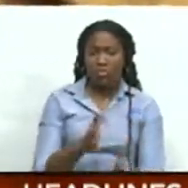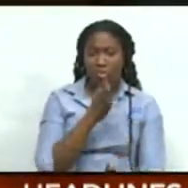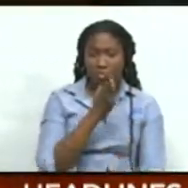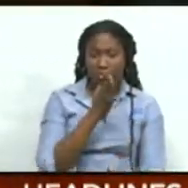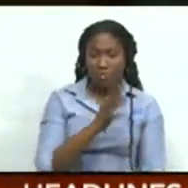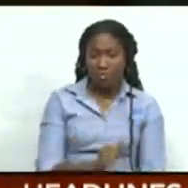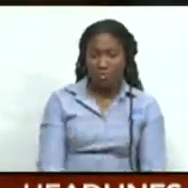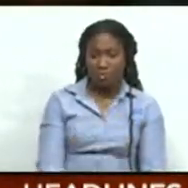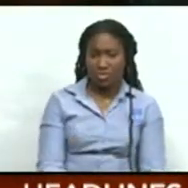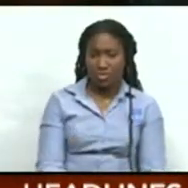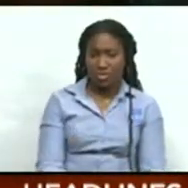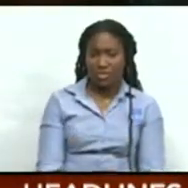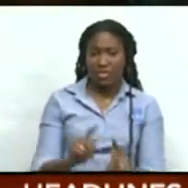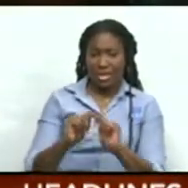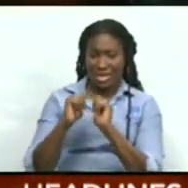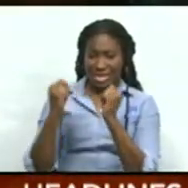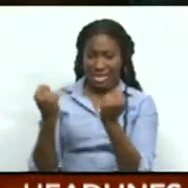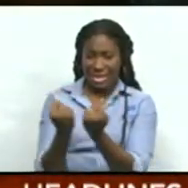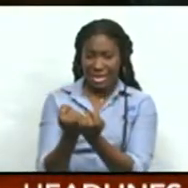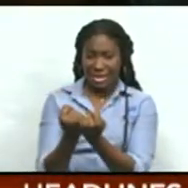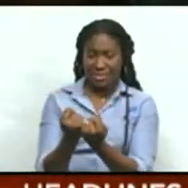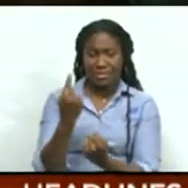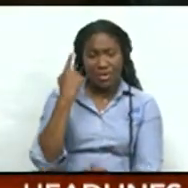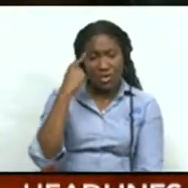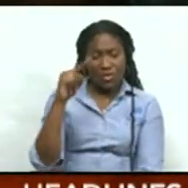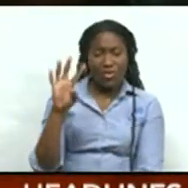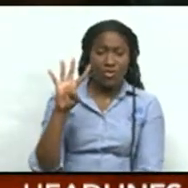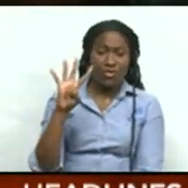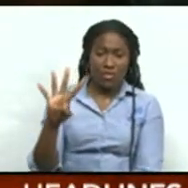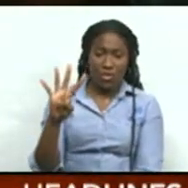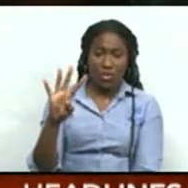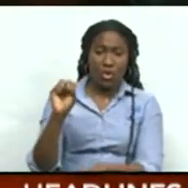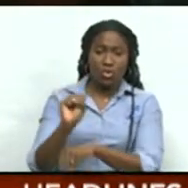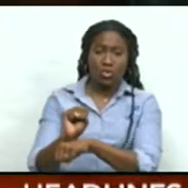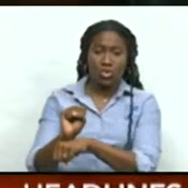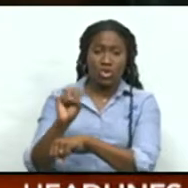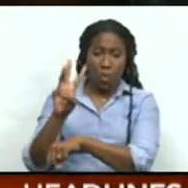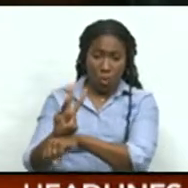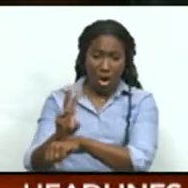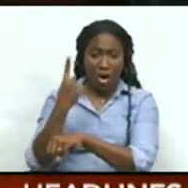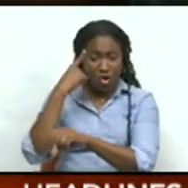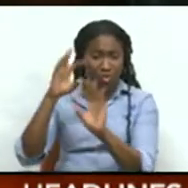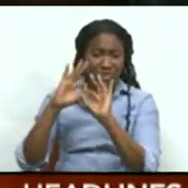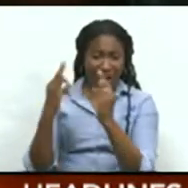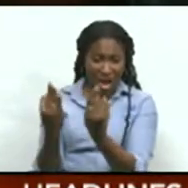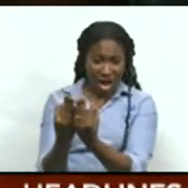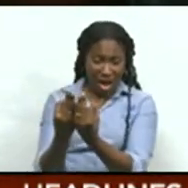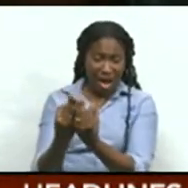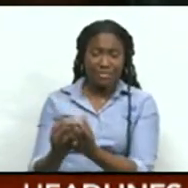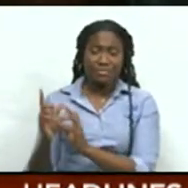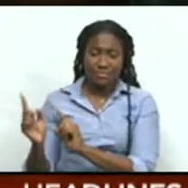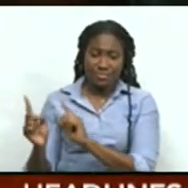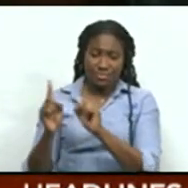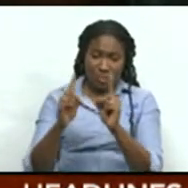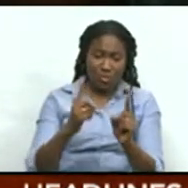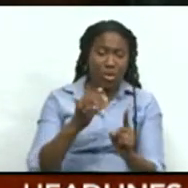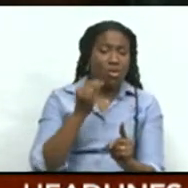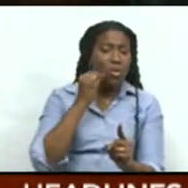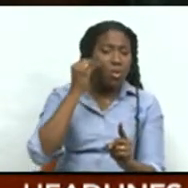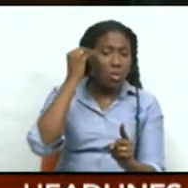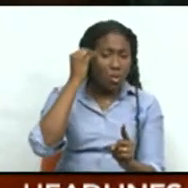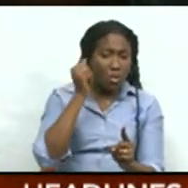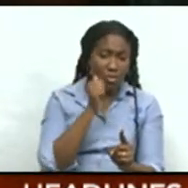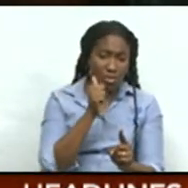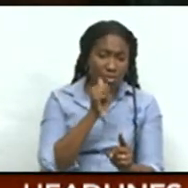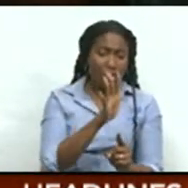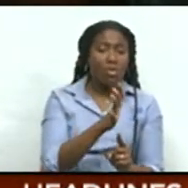of 4 family social services workers conducted a home visit at a